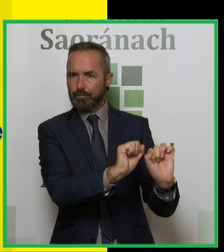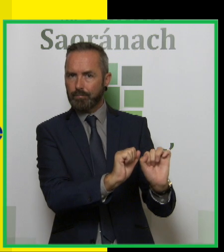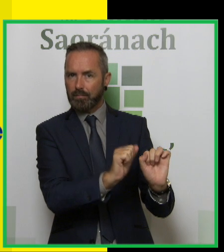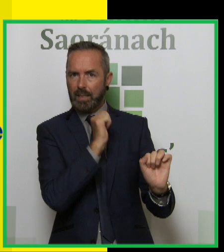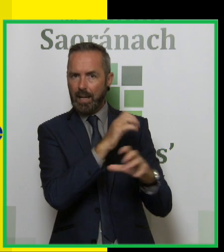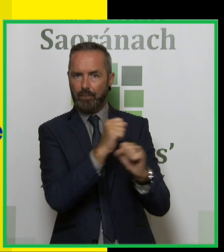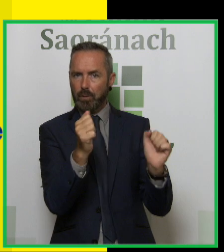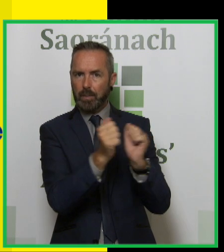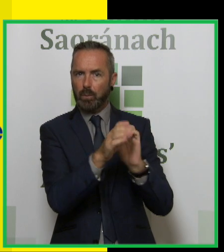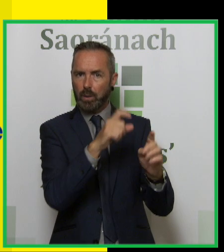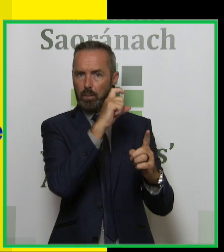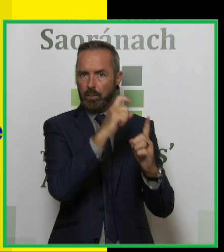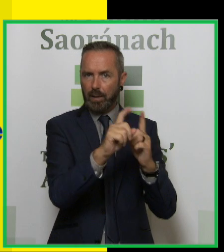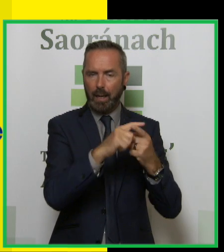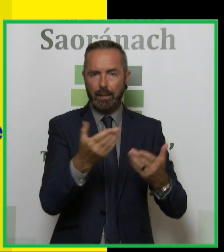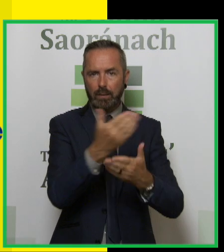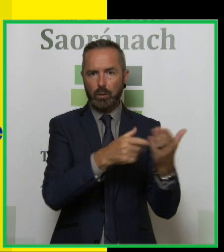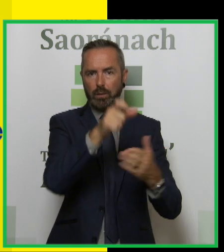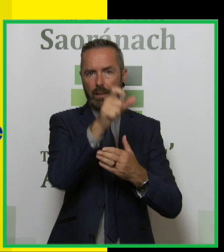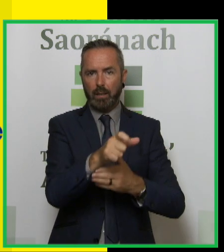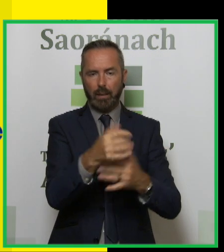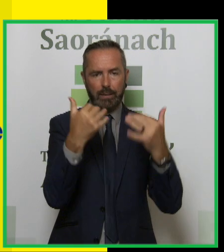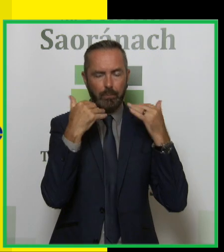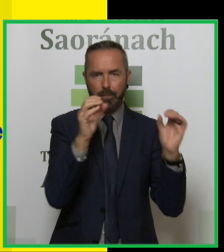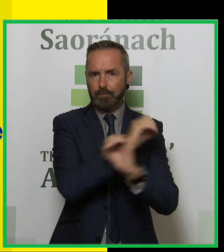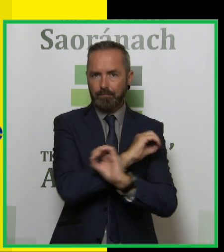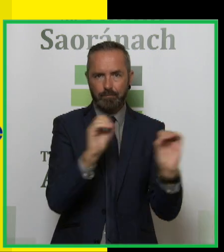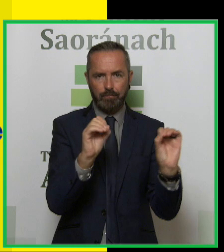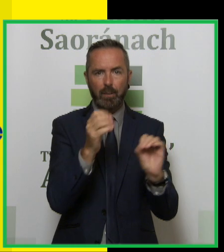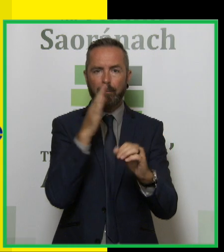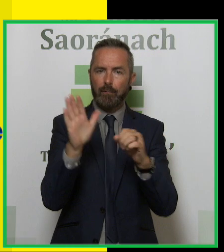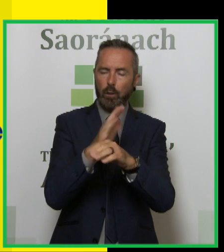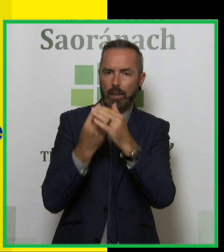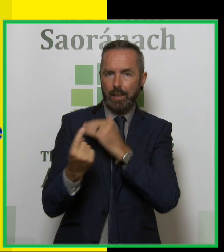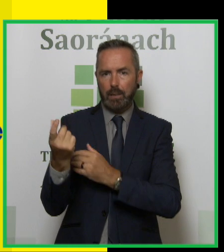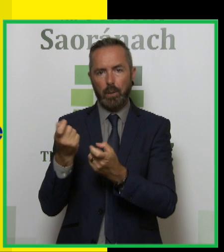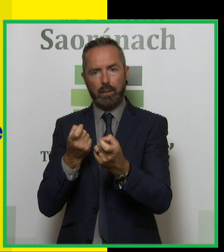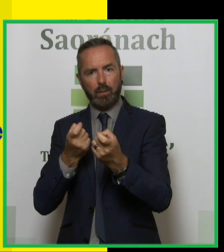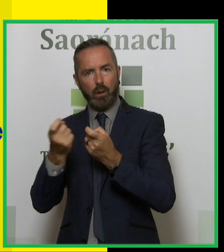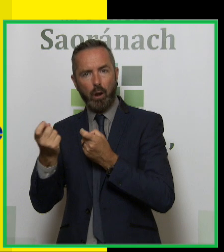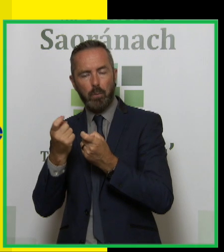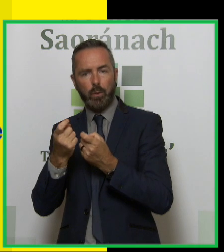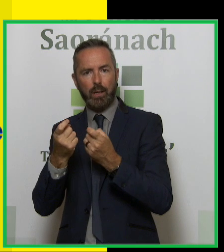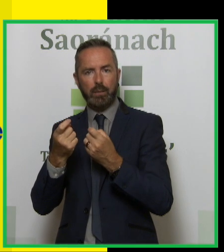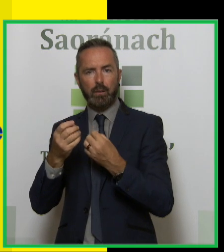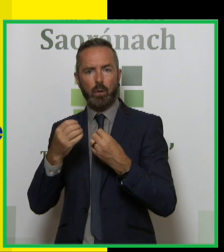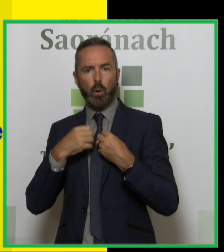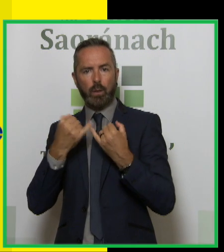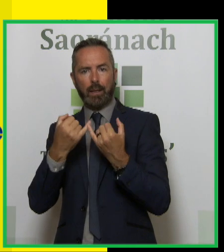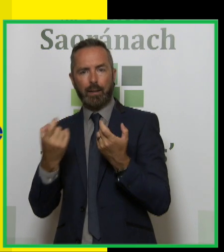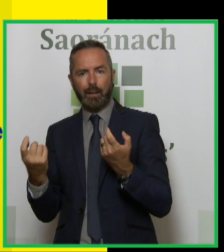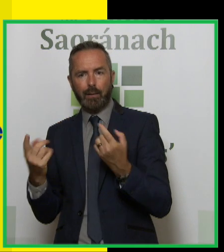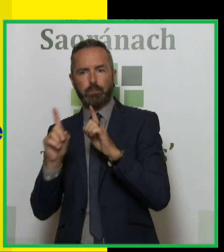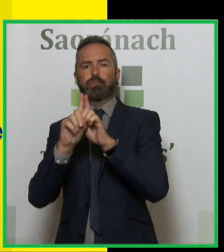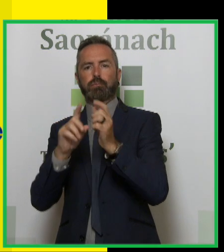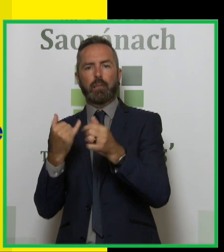meet with a professional and discuss a client or anything like this. We're completely independent and operate, as an adjunct to